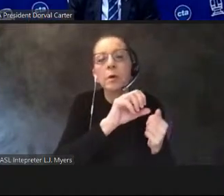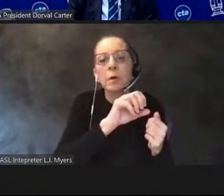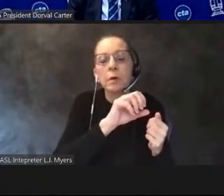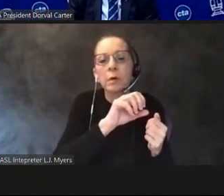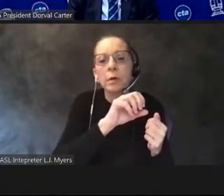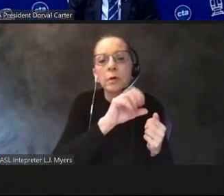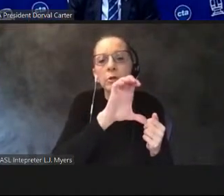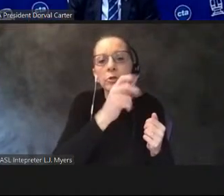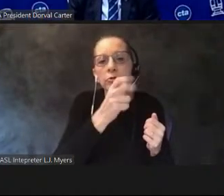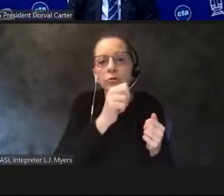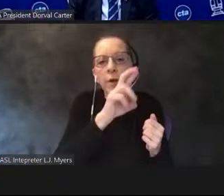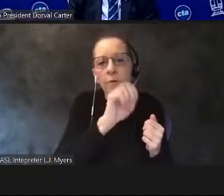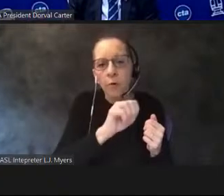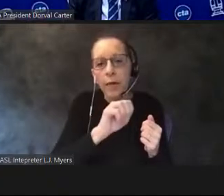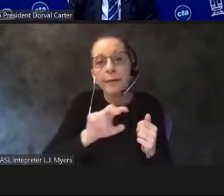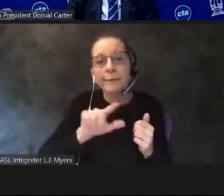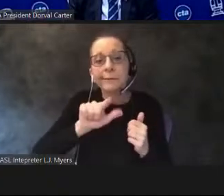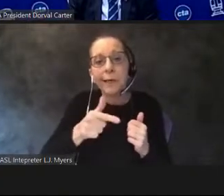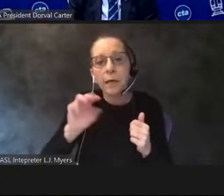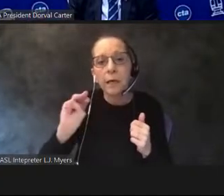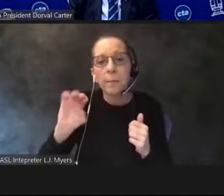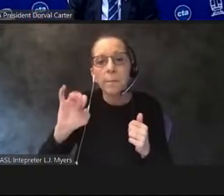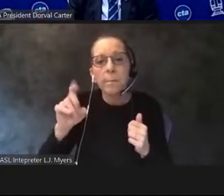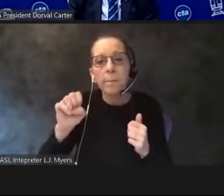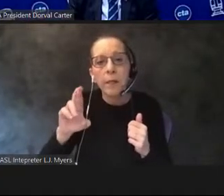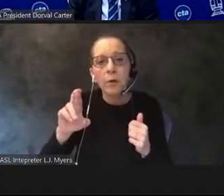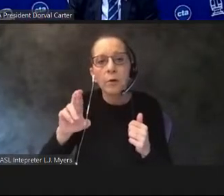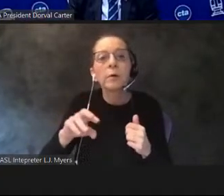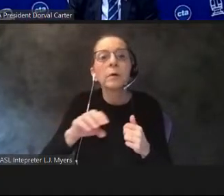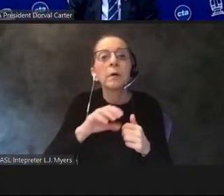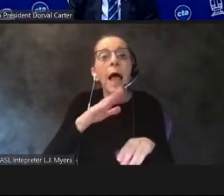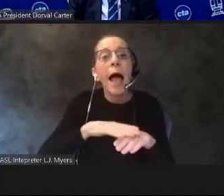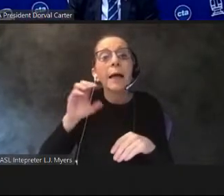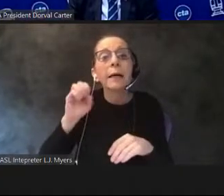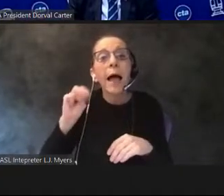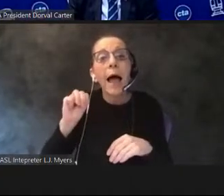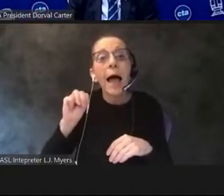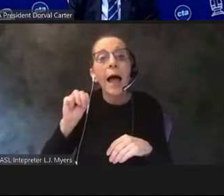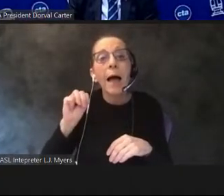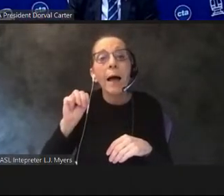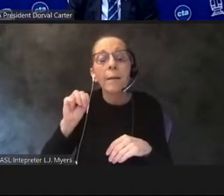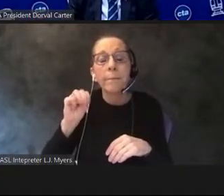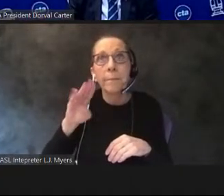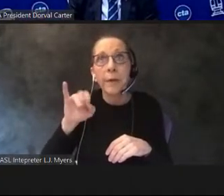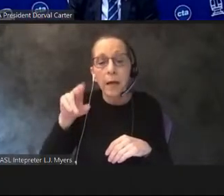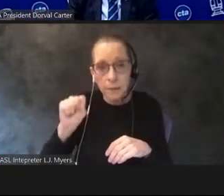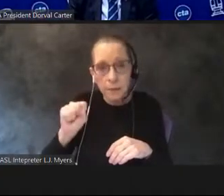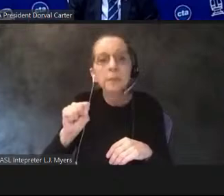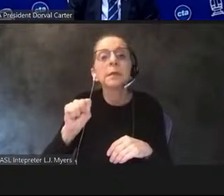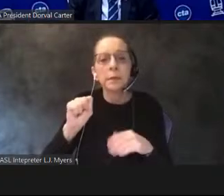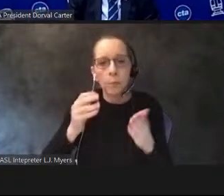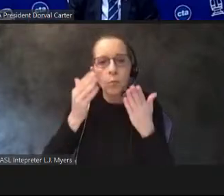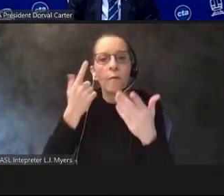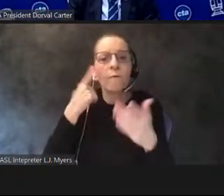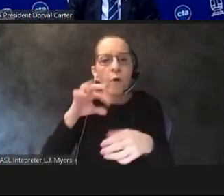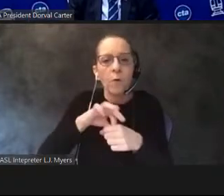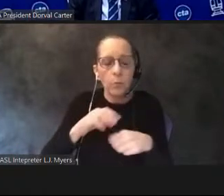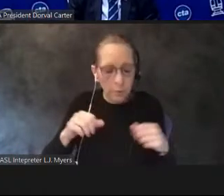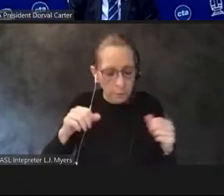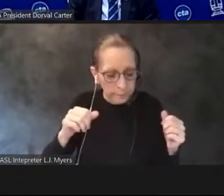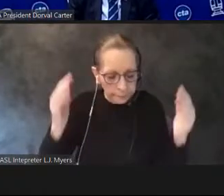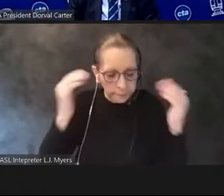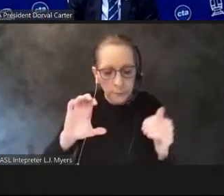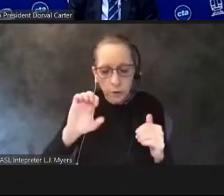Second. And seconded by Director Miller. So on the omnibus, been moved and seconded, we'll take a roll call vote. Judge Chevrolet.